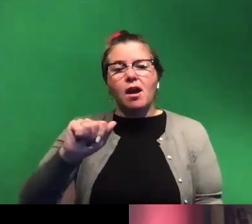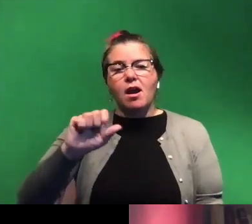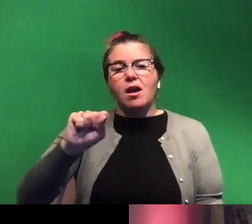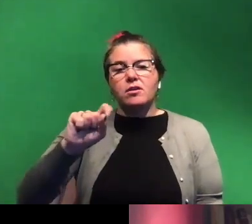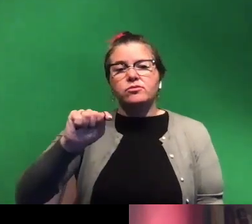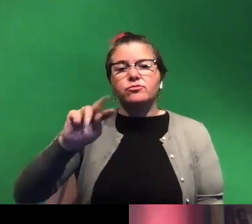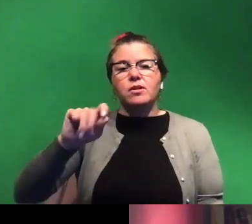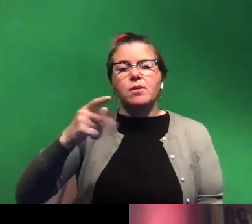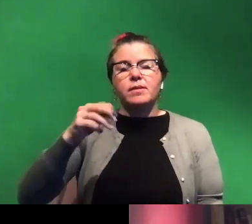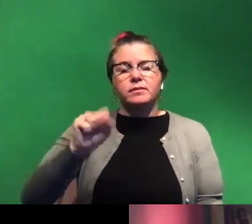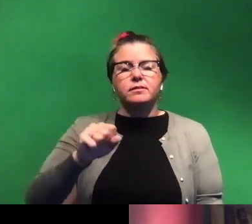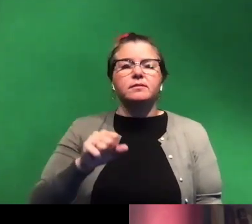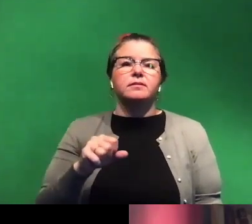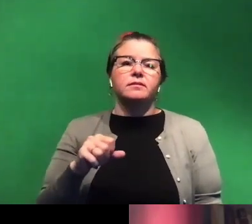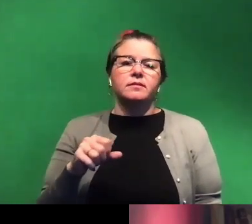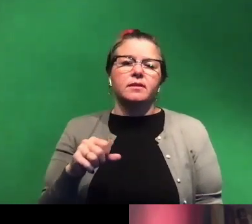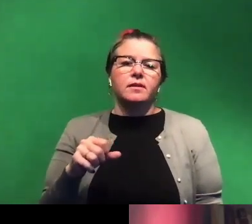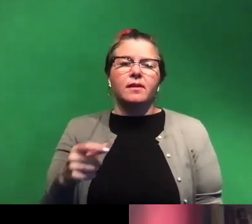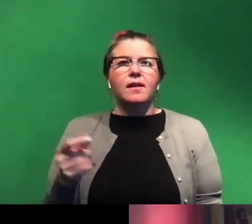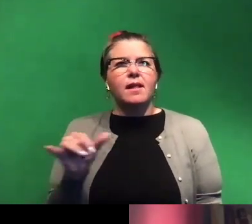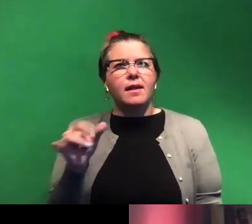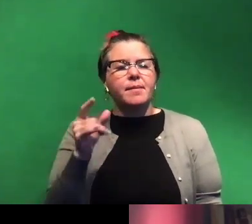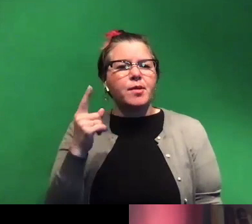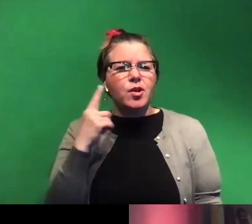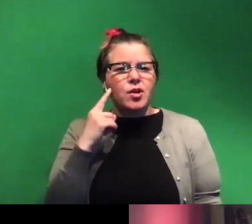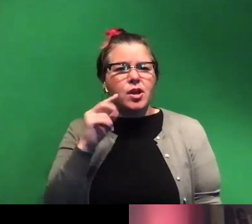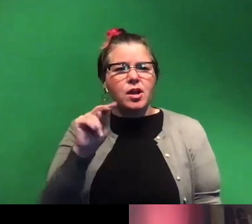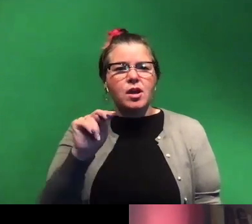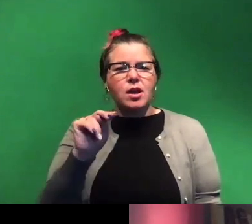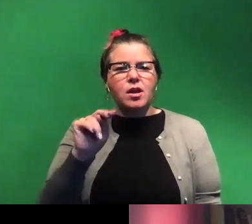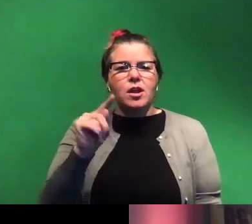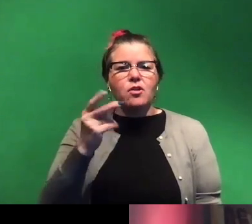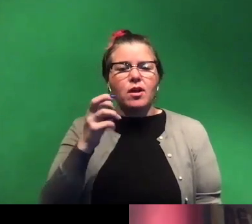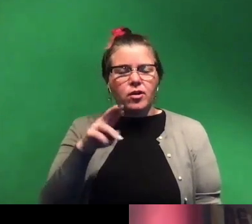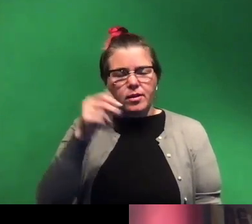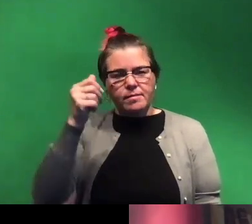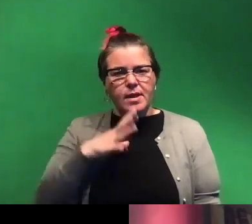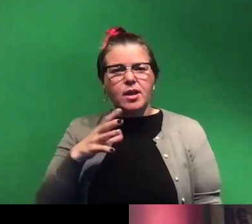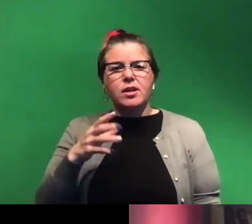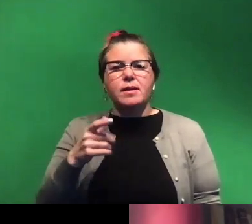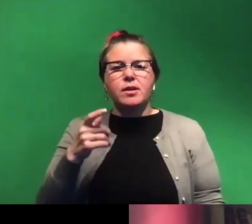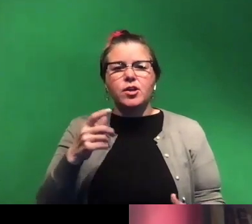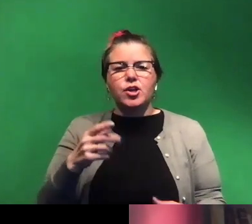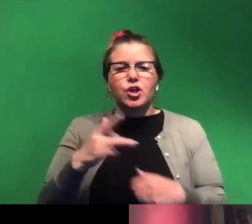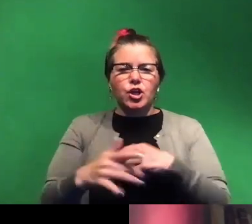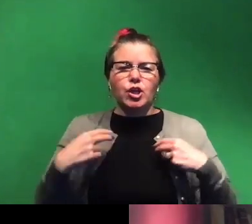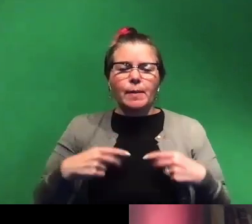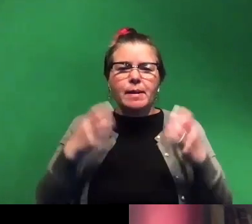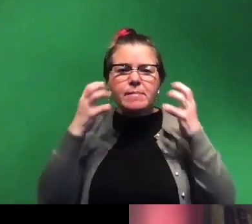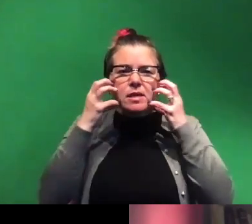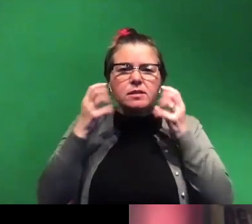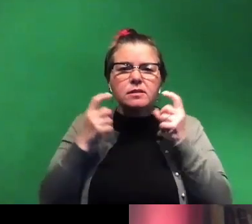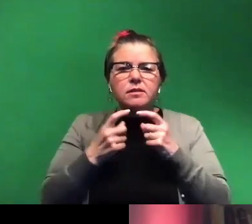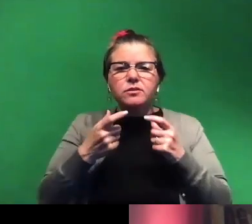Australopithecines, so like Paranthropus, so this, what you might have heard as Nutcracker Man, so this early human with these big cheekbones, big deep jaw,